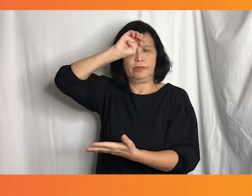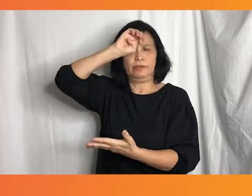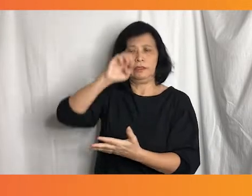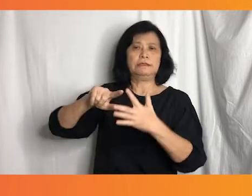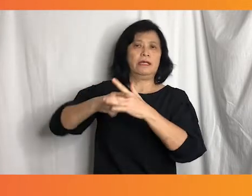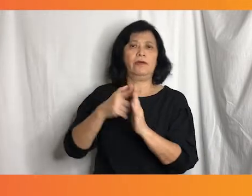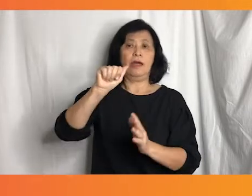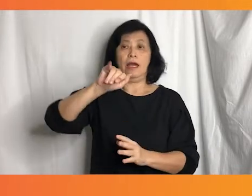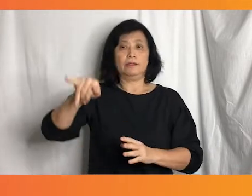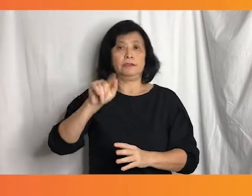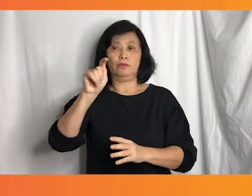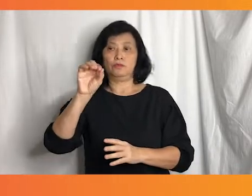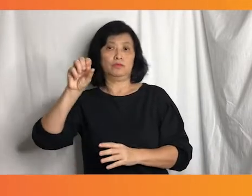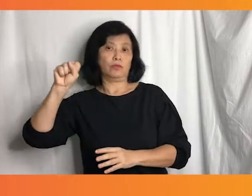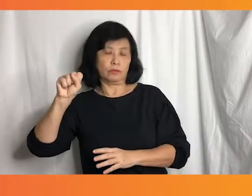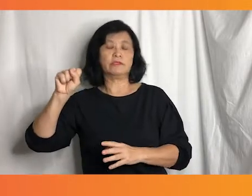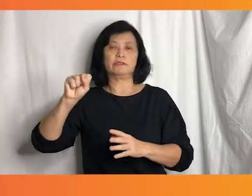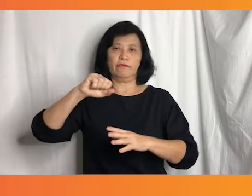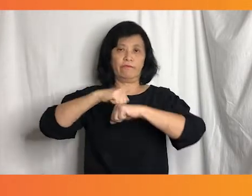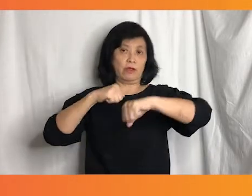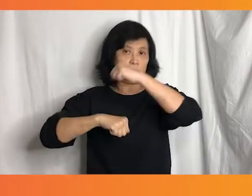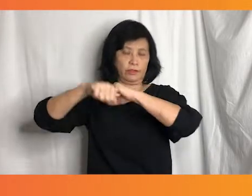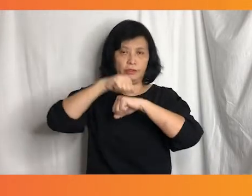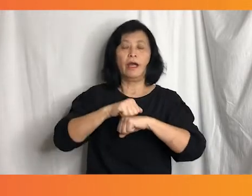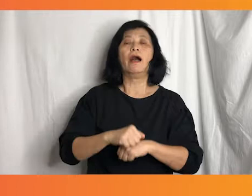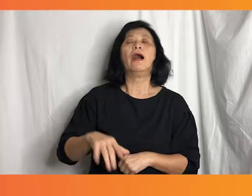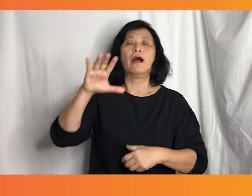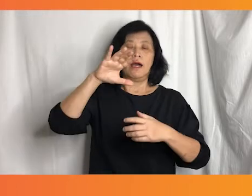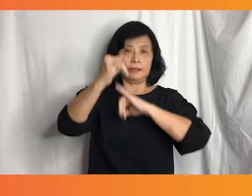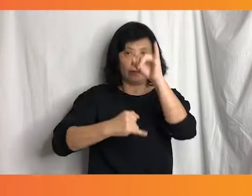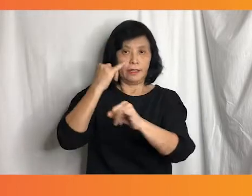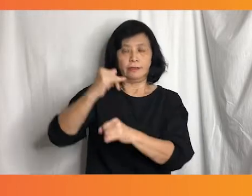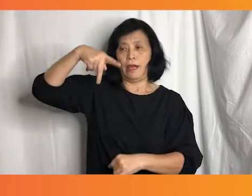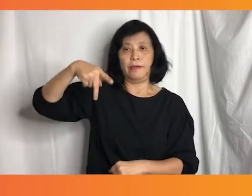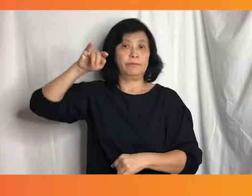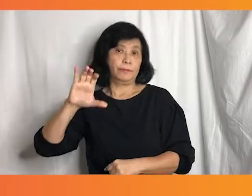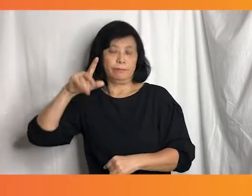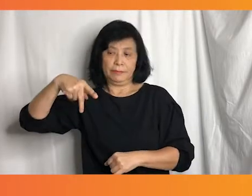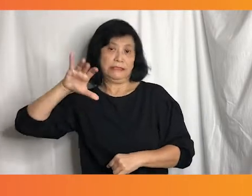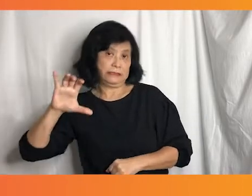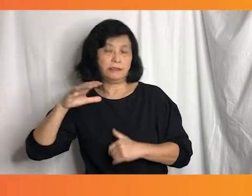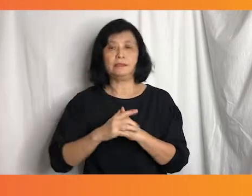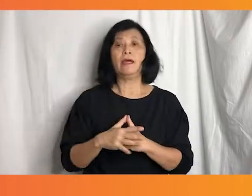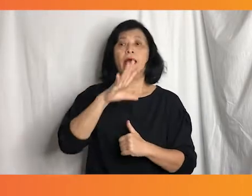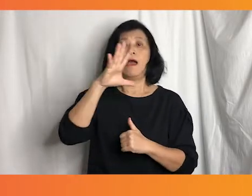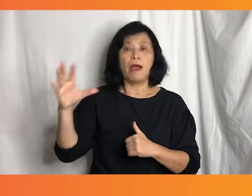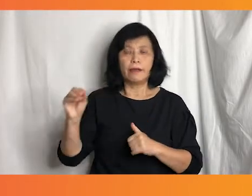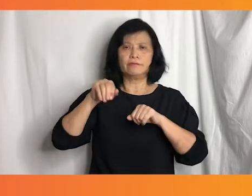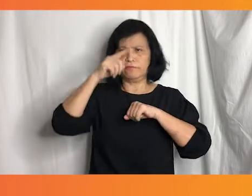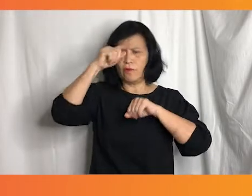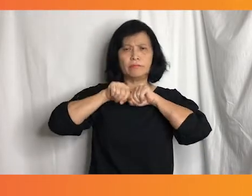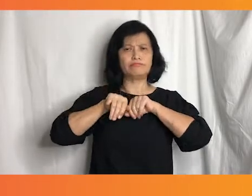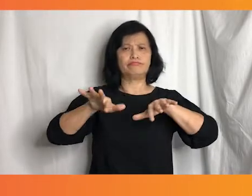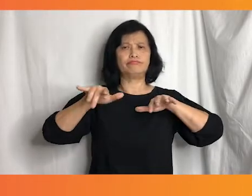Foundation, the International Paralympic Committee's IPC development arm, to spread the